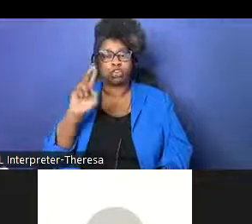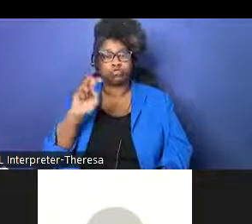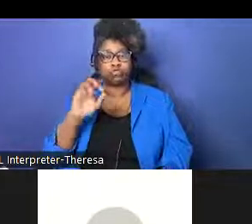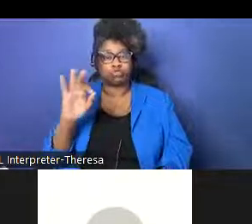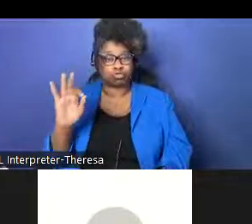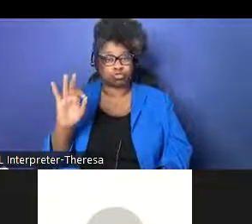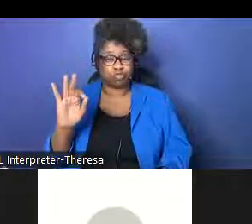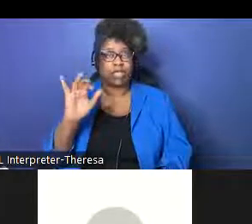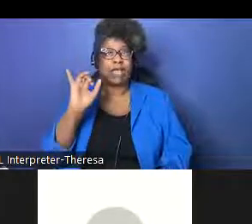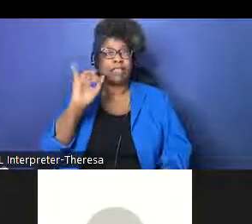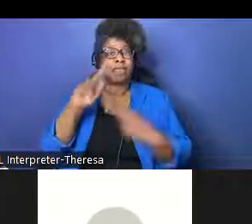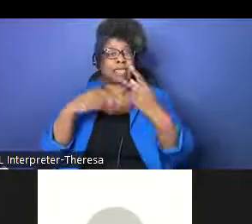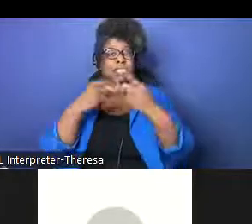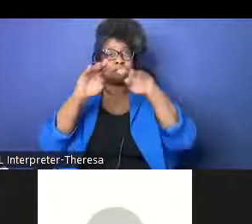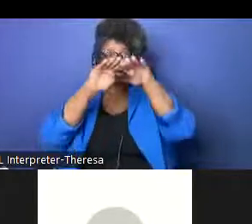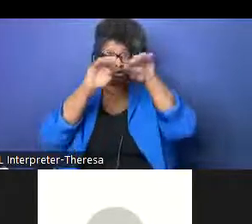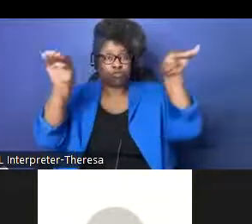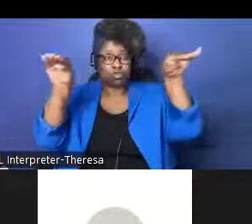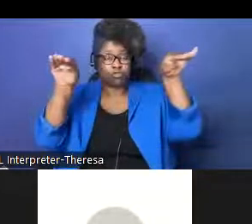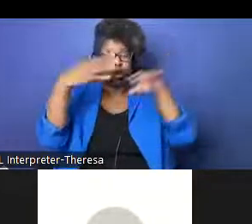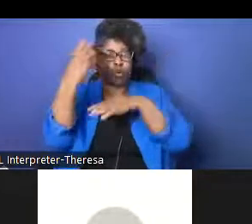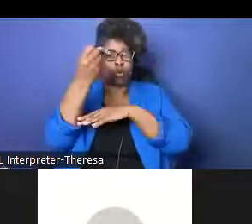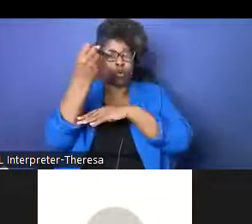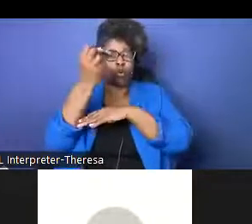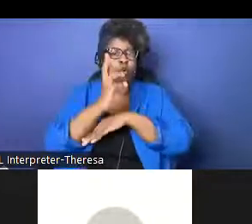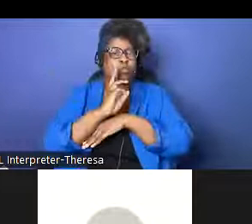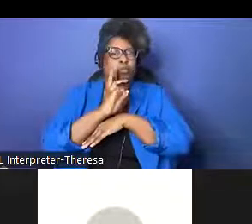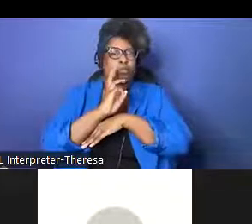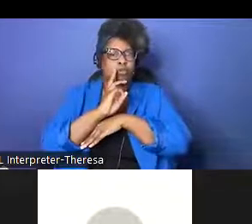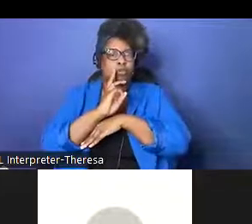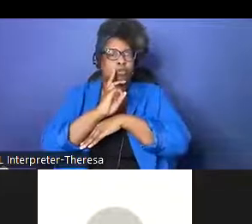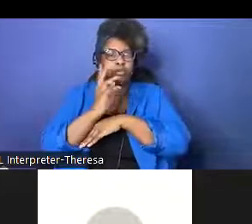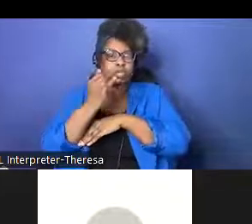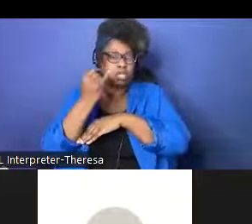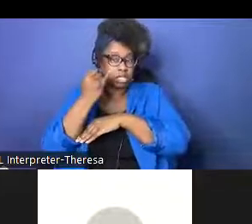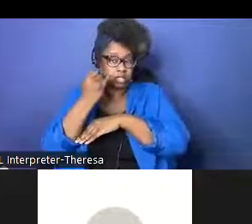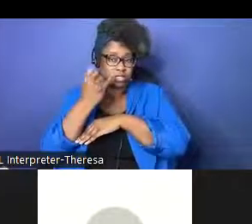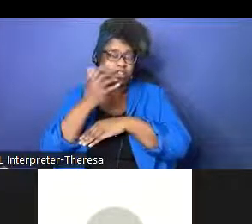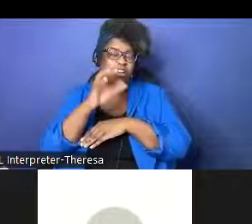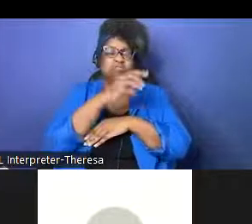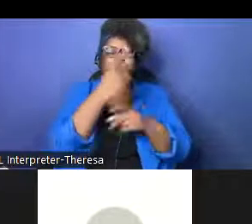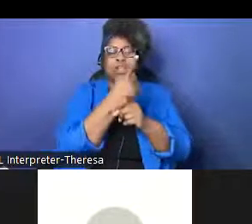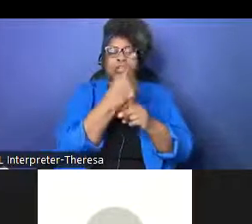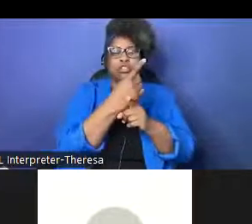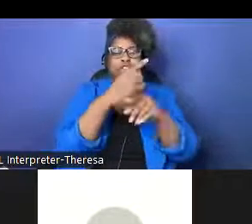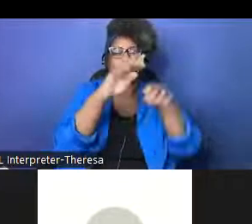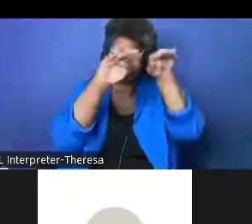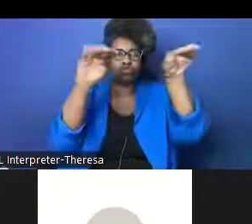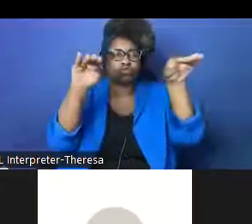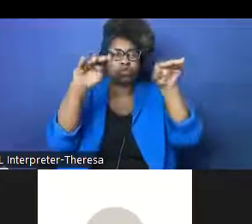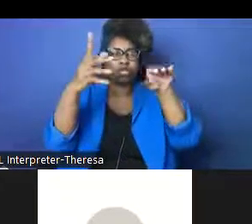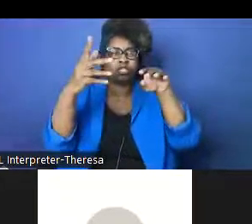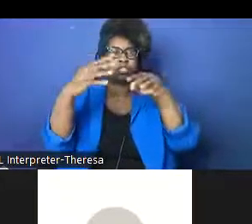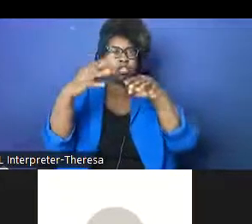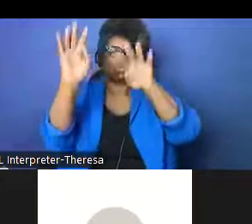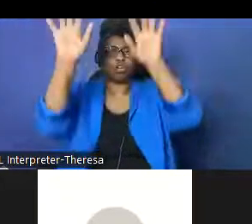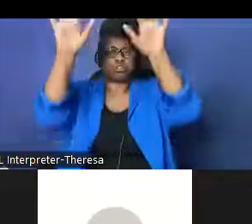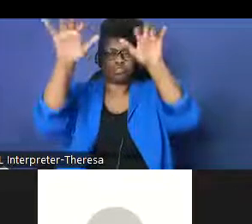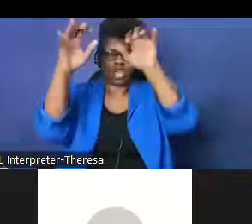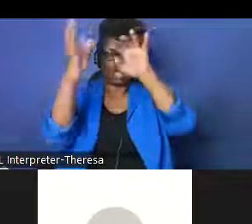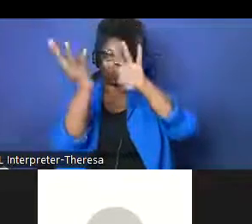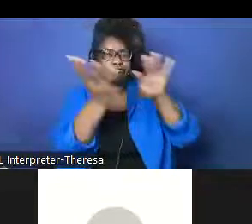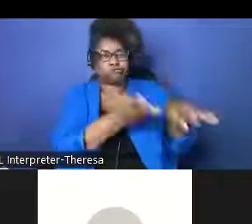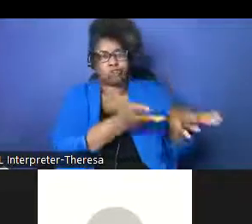roofs help to hold water that would normally just be runoff going directly into the combined system. And in our area